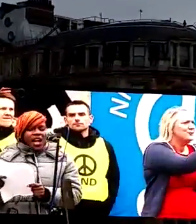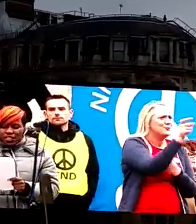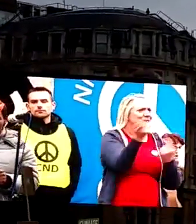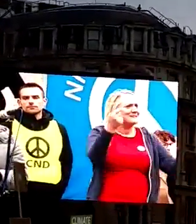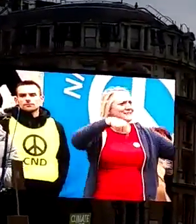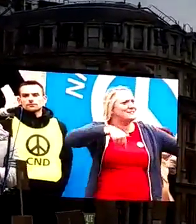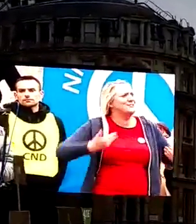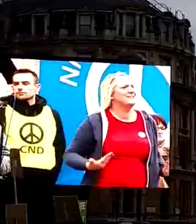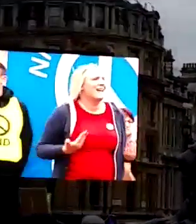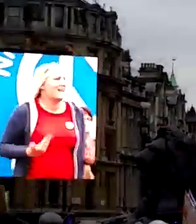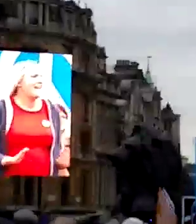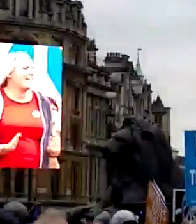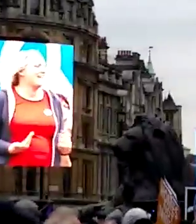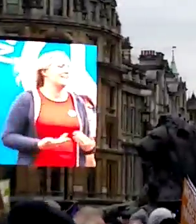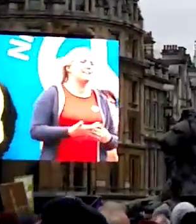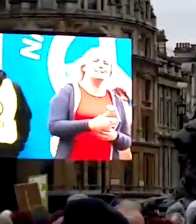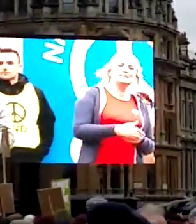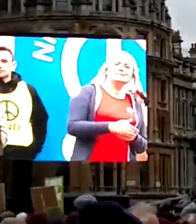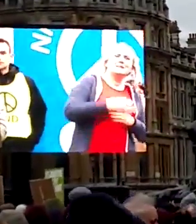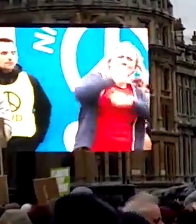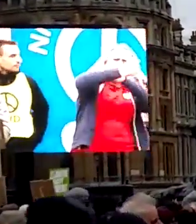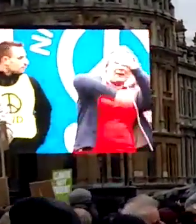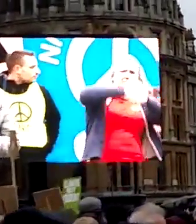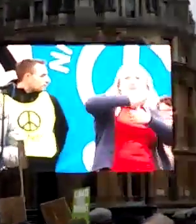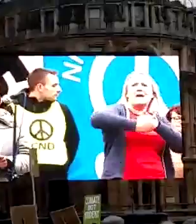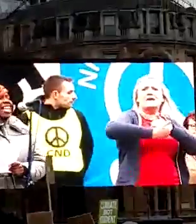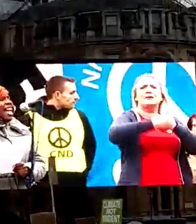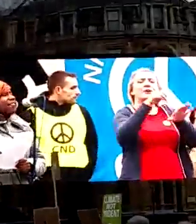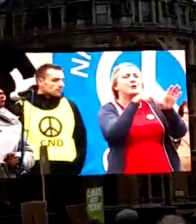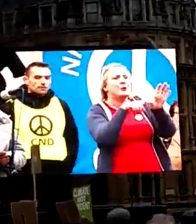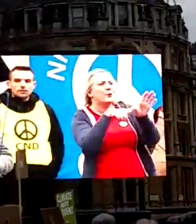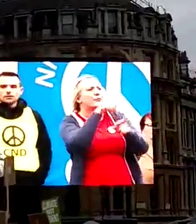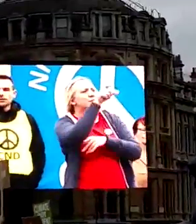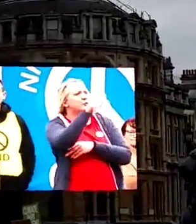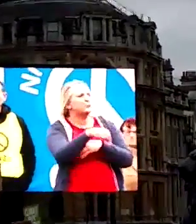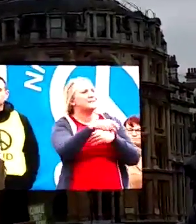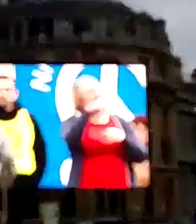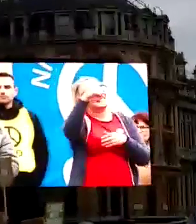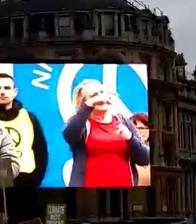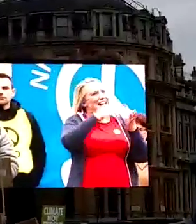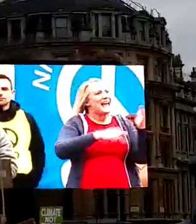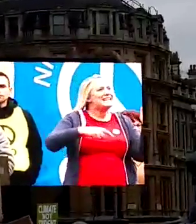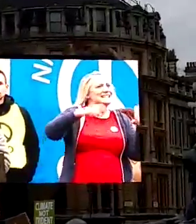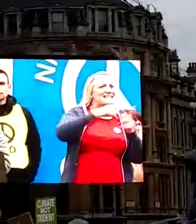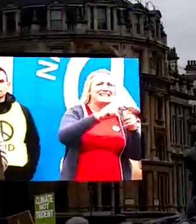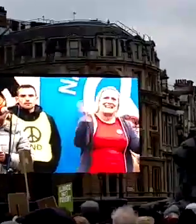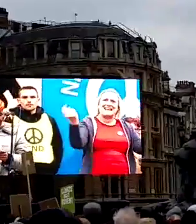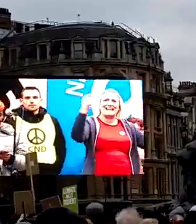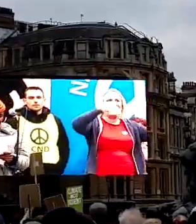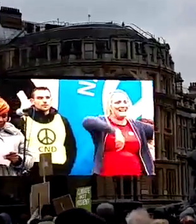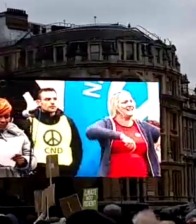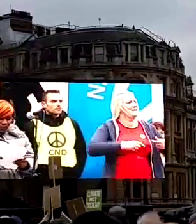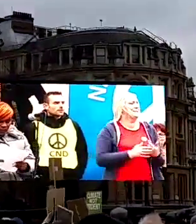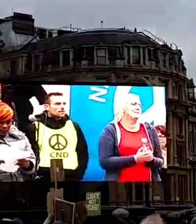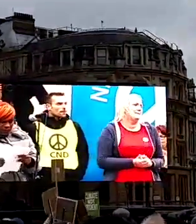say well done to the youth and students, CND, and everyone for mobilising here today.